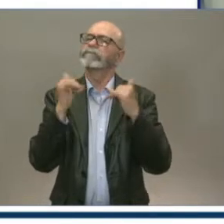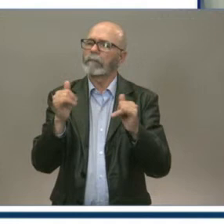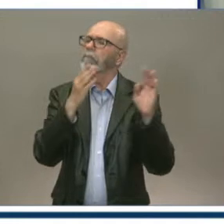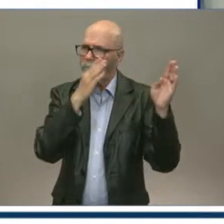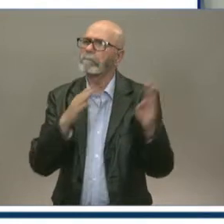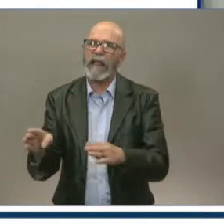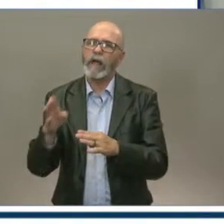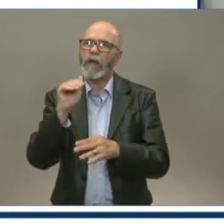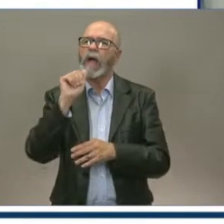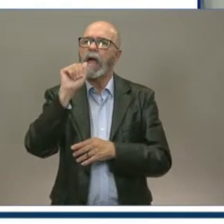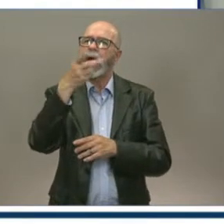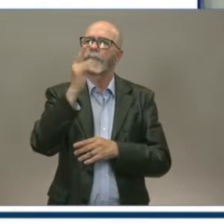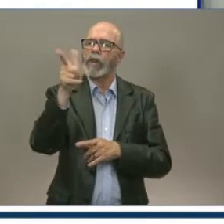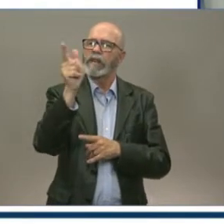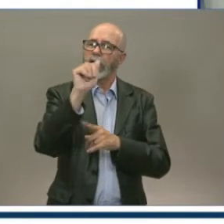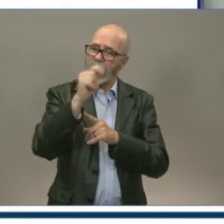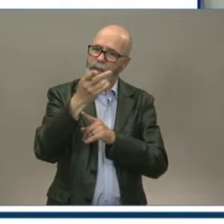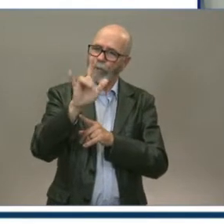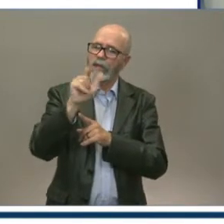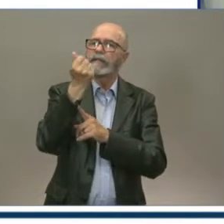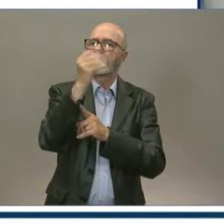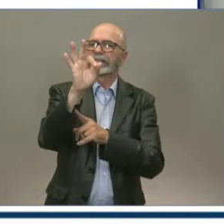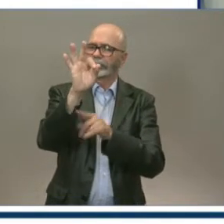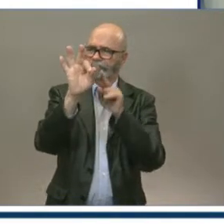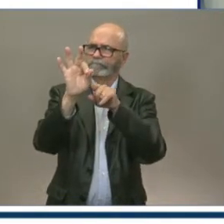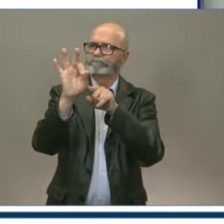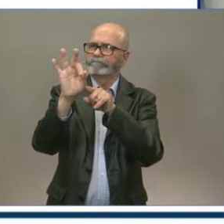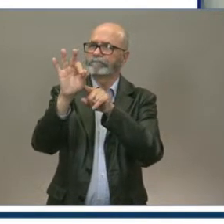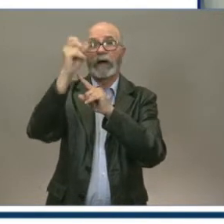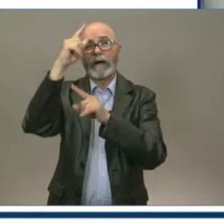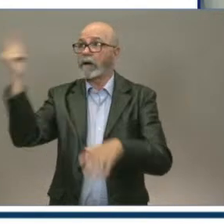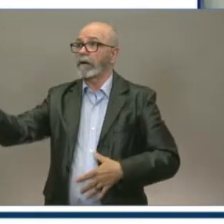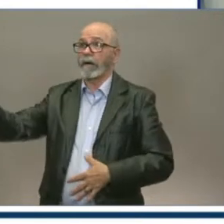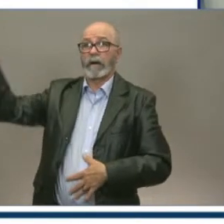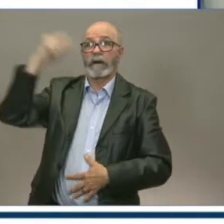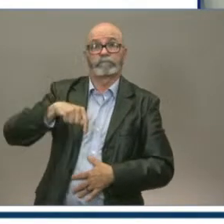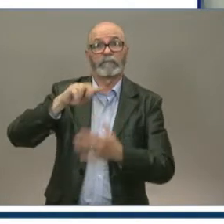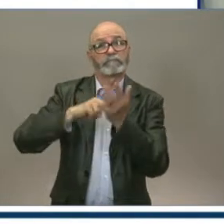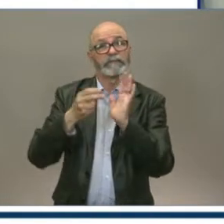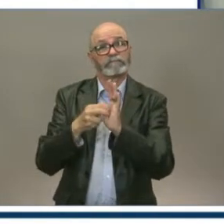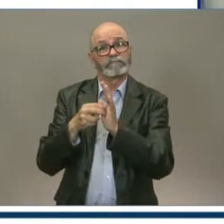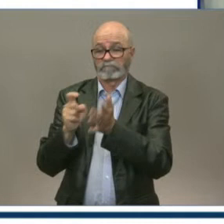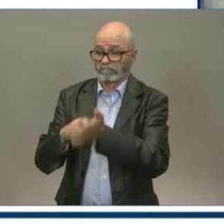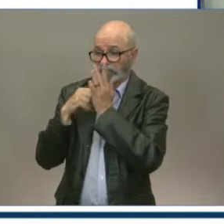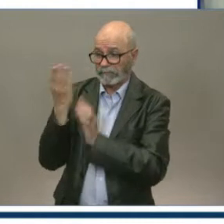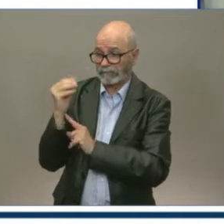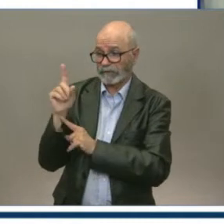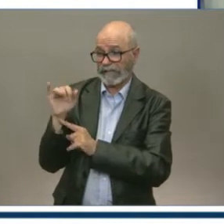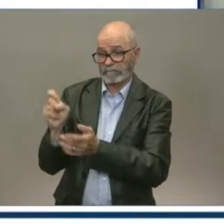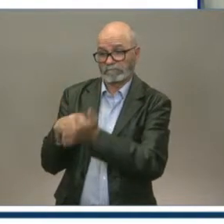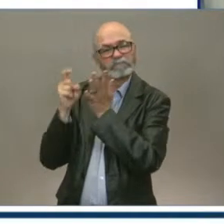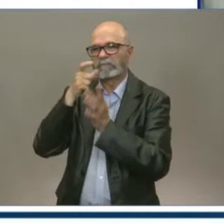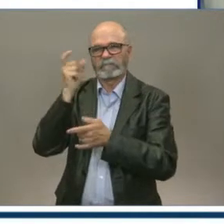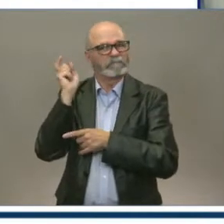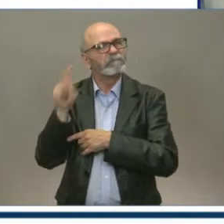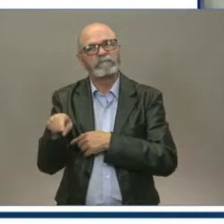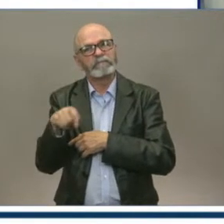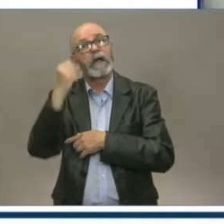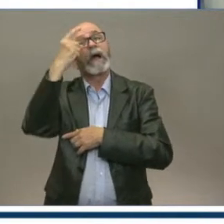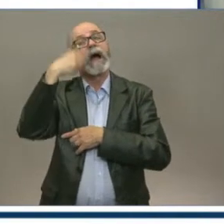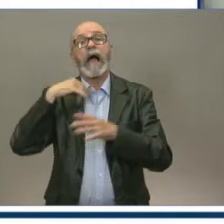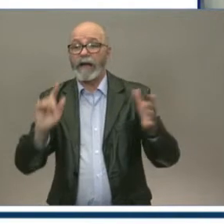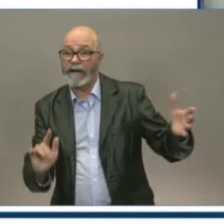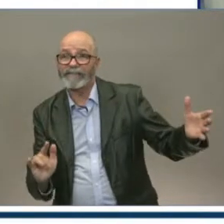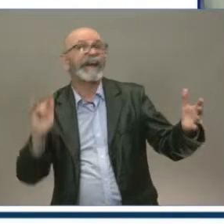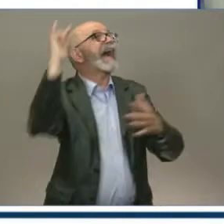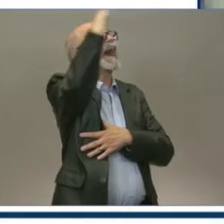we're comfortable with no self-isolation within Atlantic Canada. What's happening outside of Atlantic Canada is very different from here. We're watching